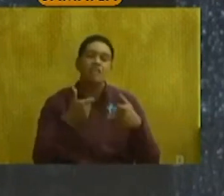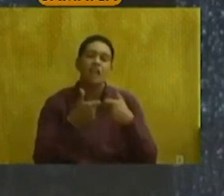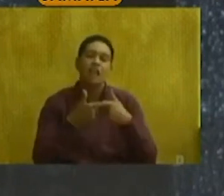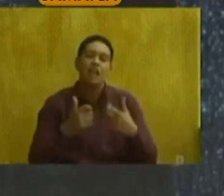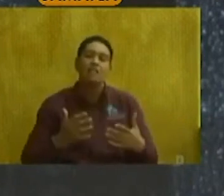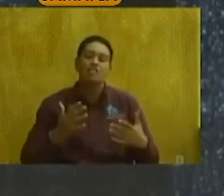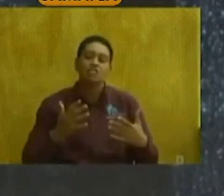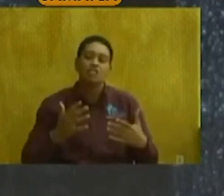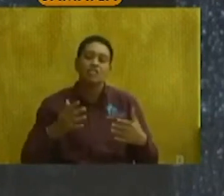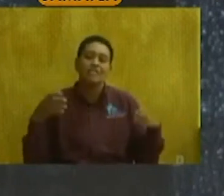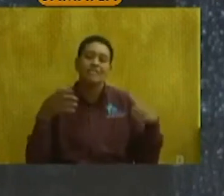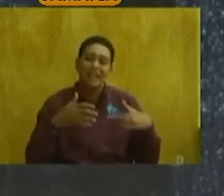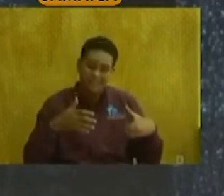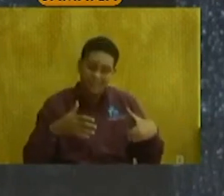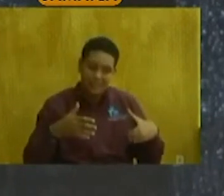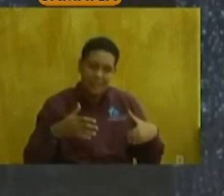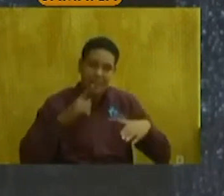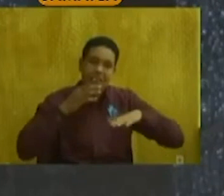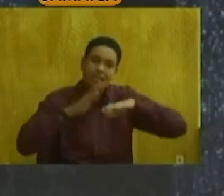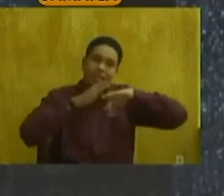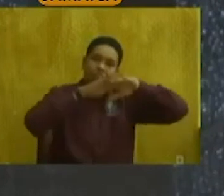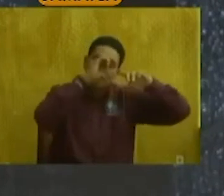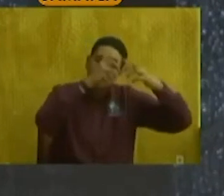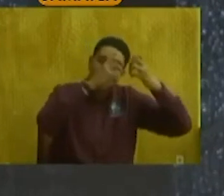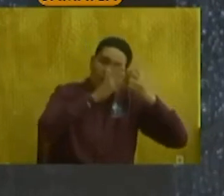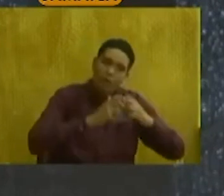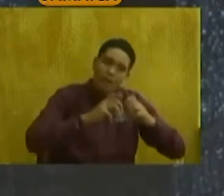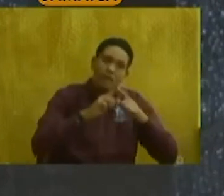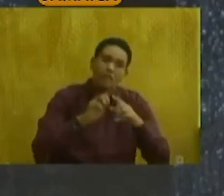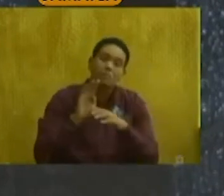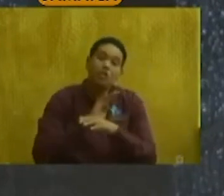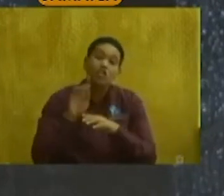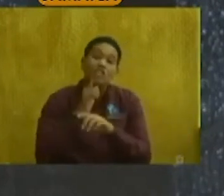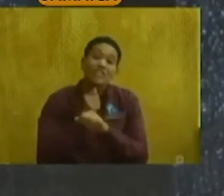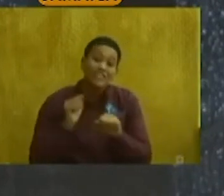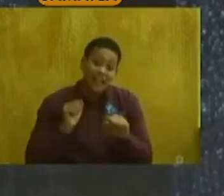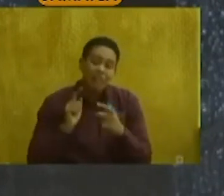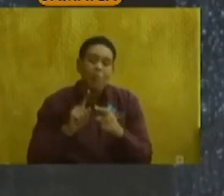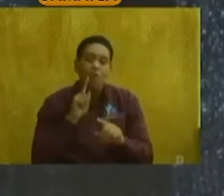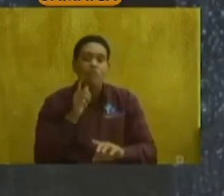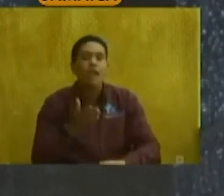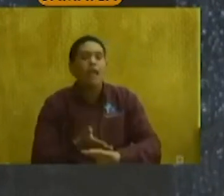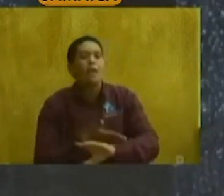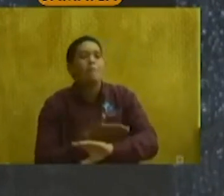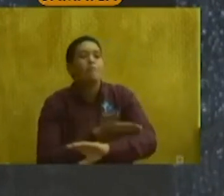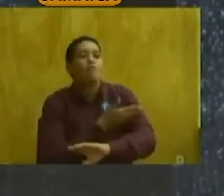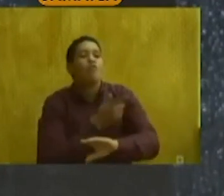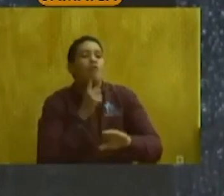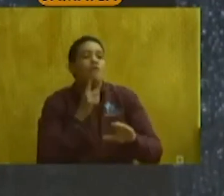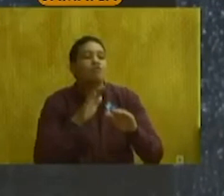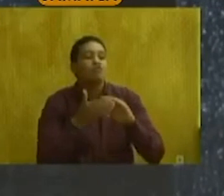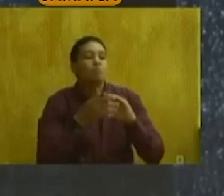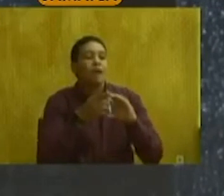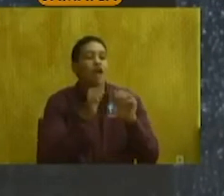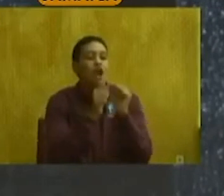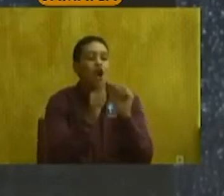electricity sector, increase compliance and industry safety, and improve Jamaica's